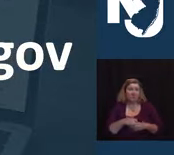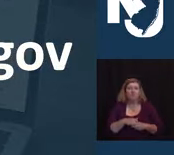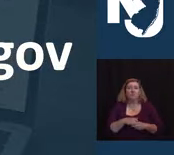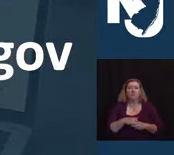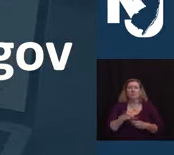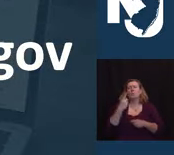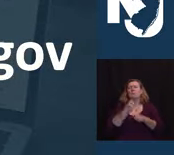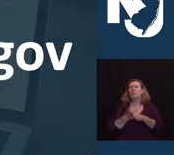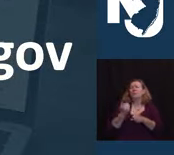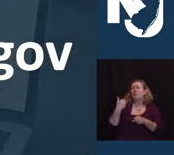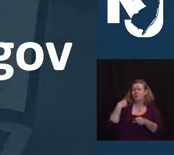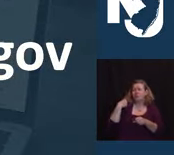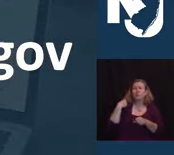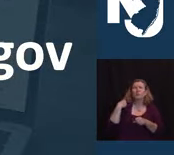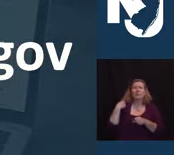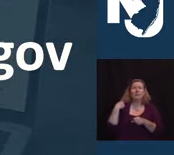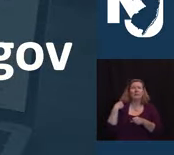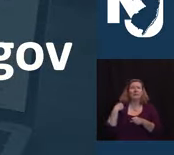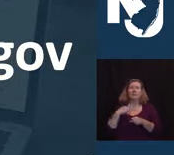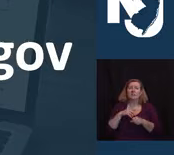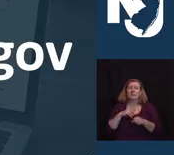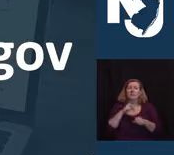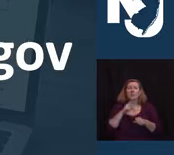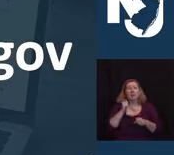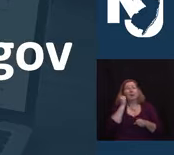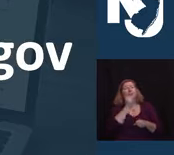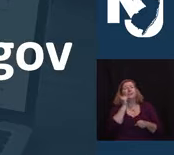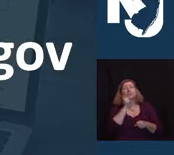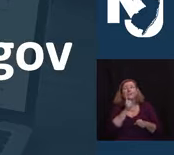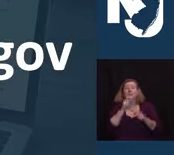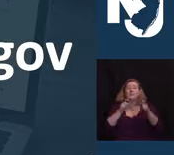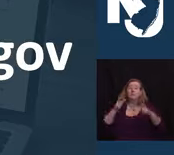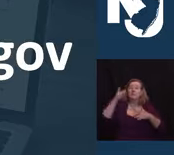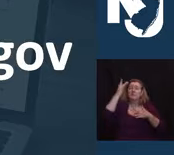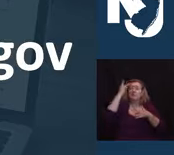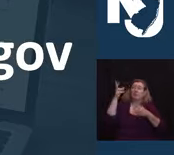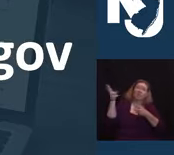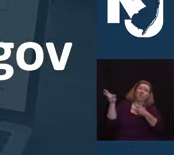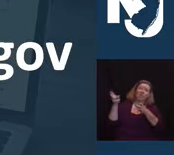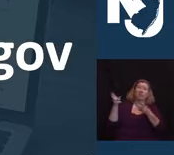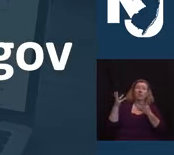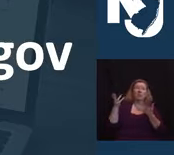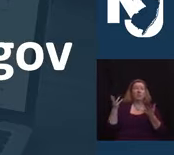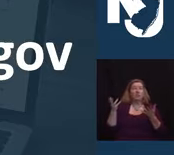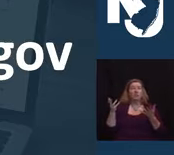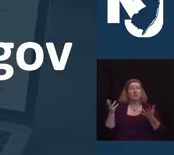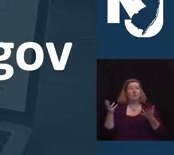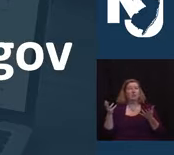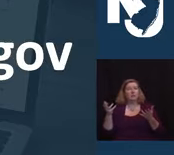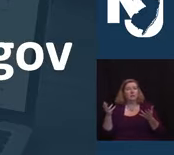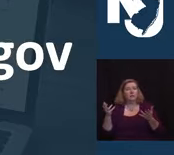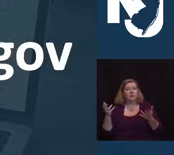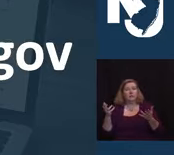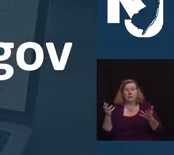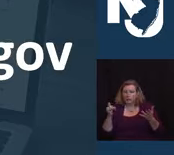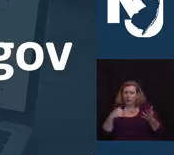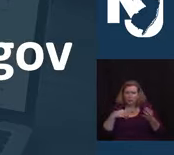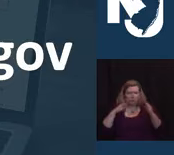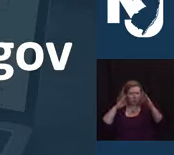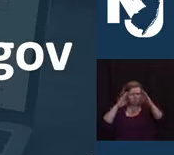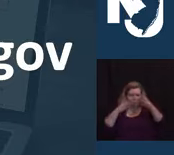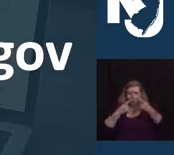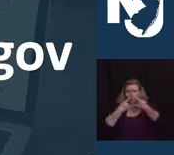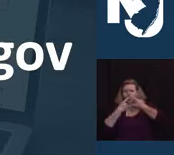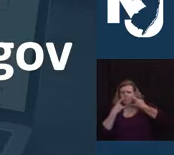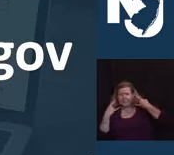on a nearly daily basis were what we needed to drive home the point that in the absence of vaccines, we needed to stay masked